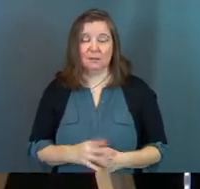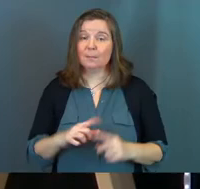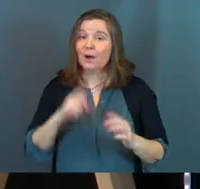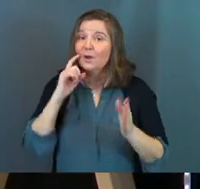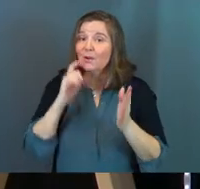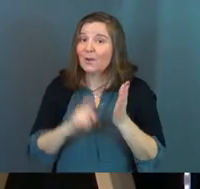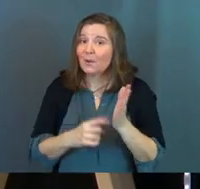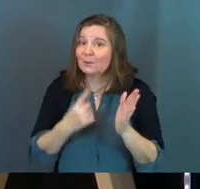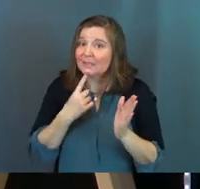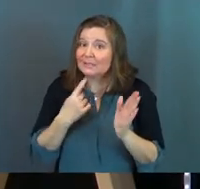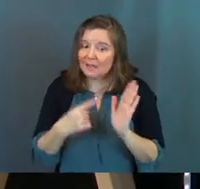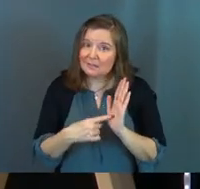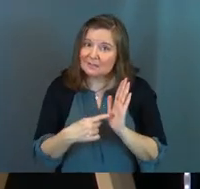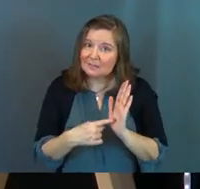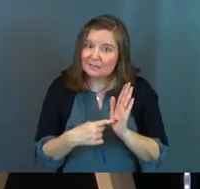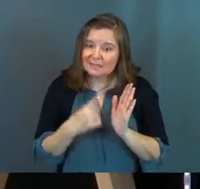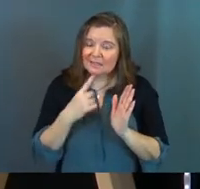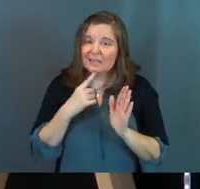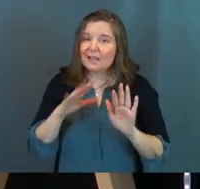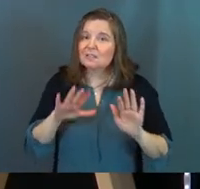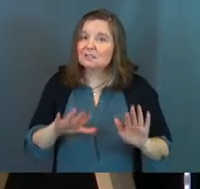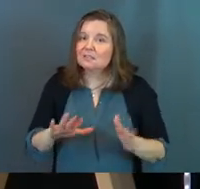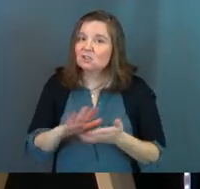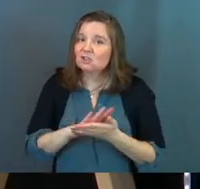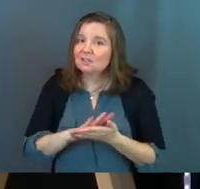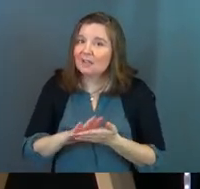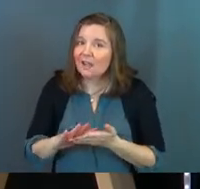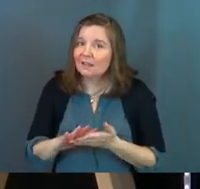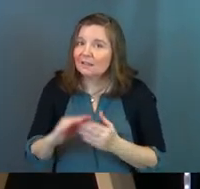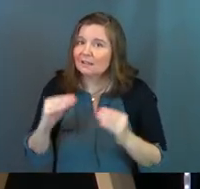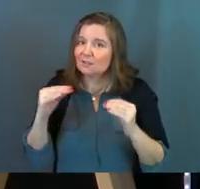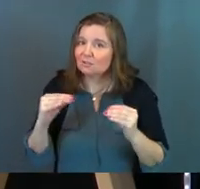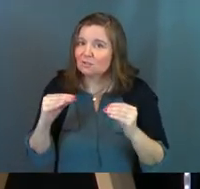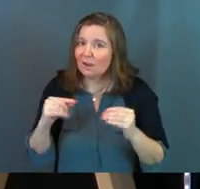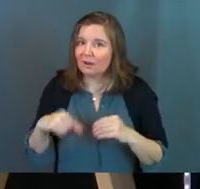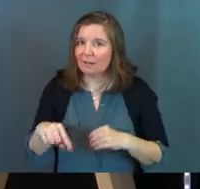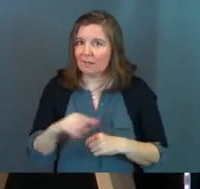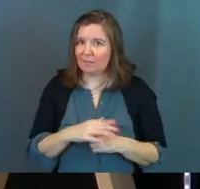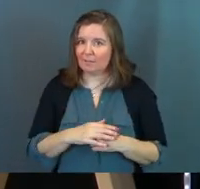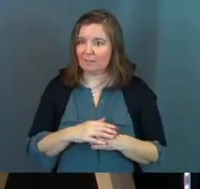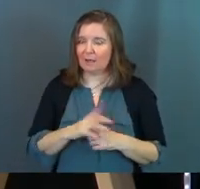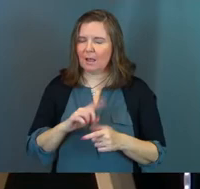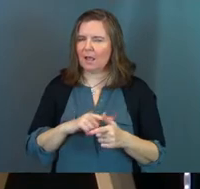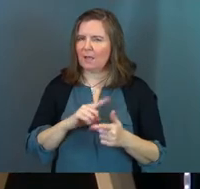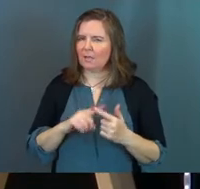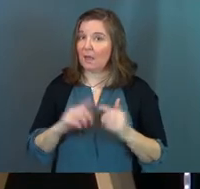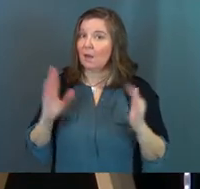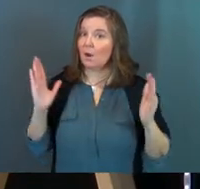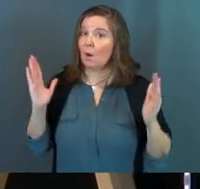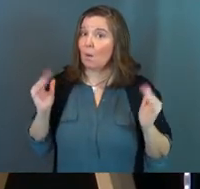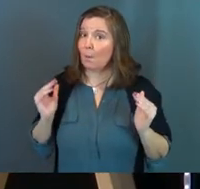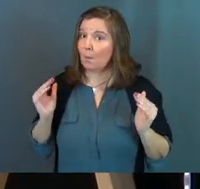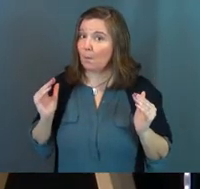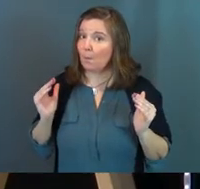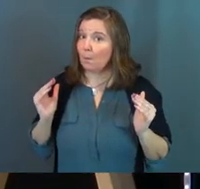But notice what he says. He says, gently instruct them, and then hope.